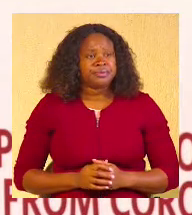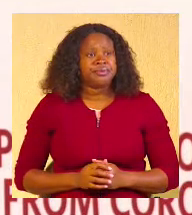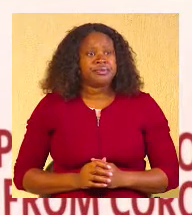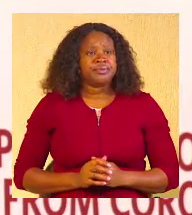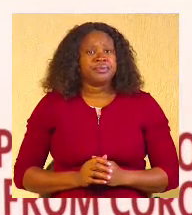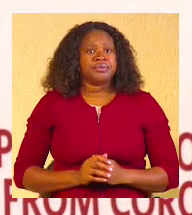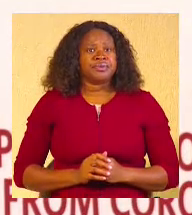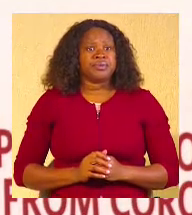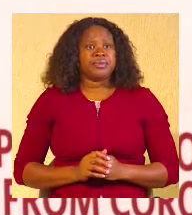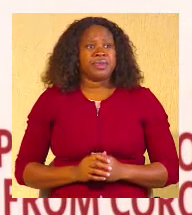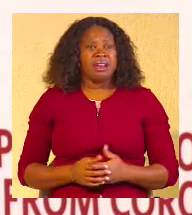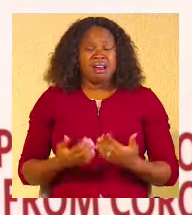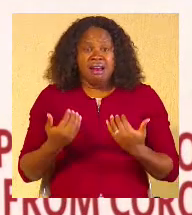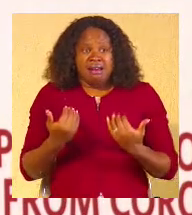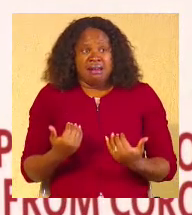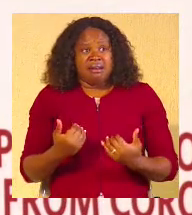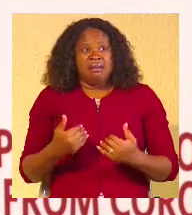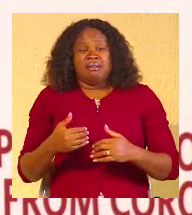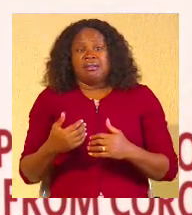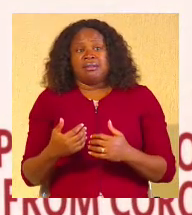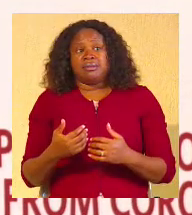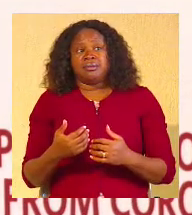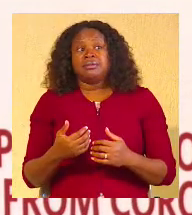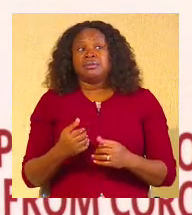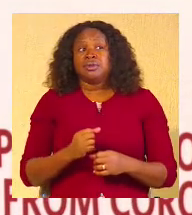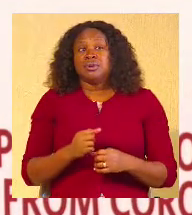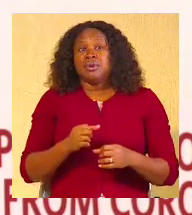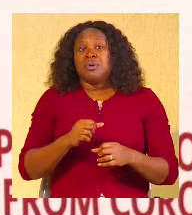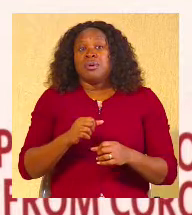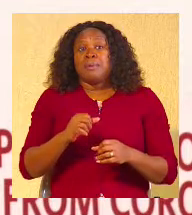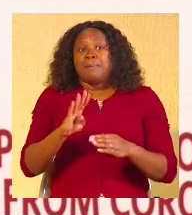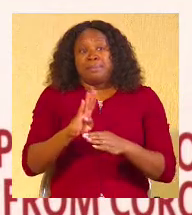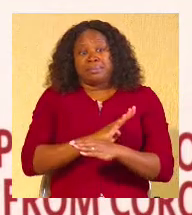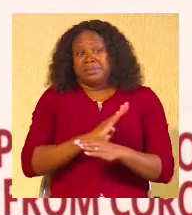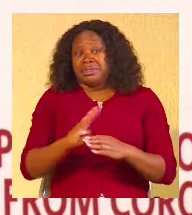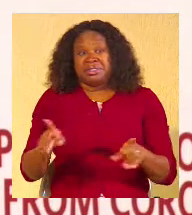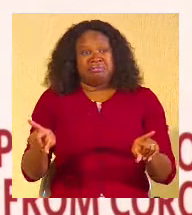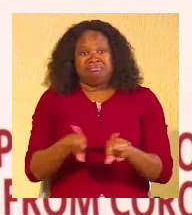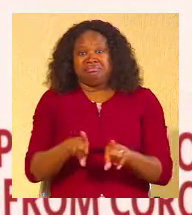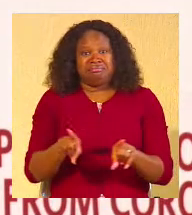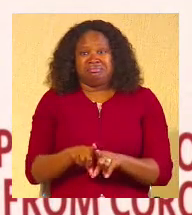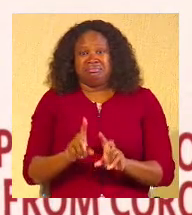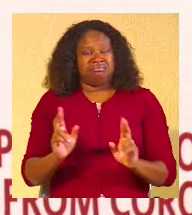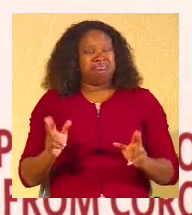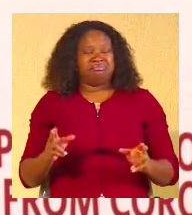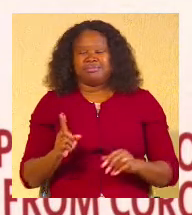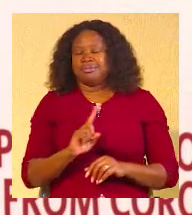of the state of affairs dictates that business cannot be as usual.